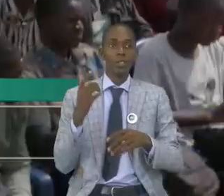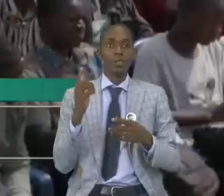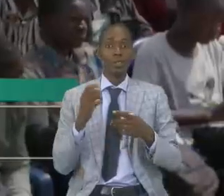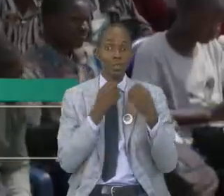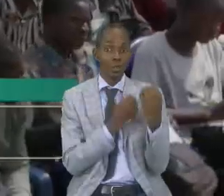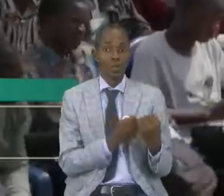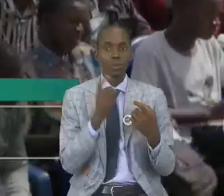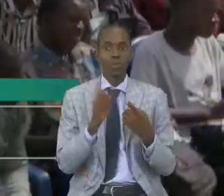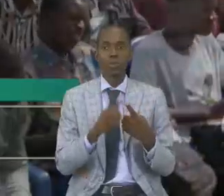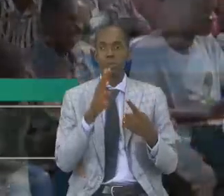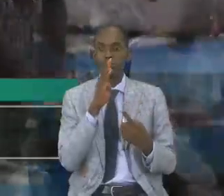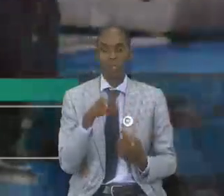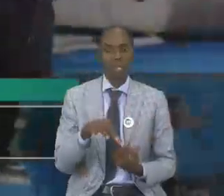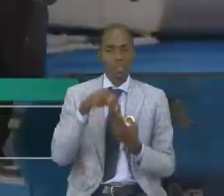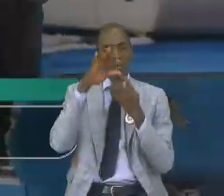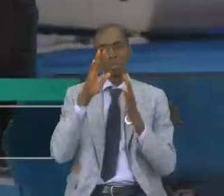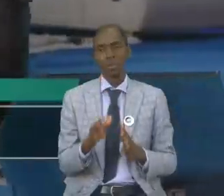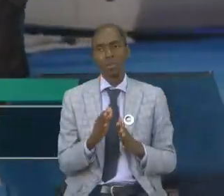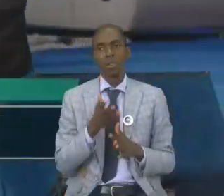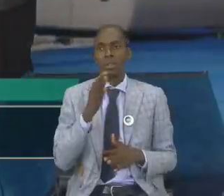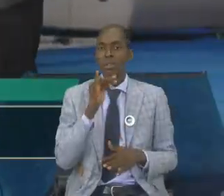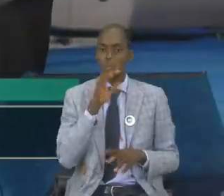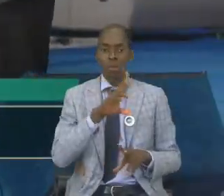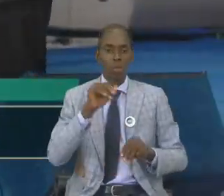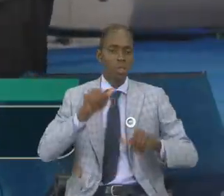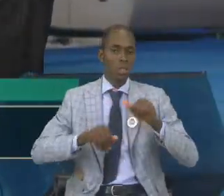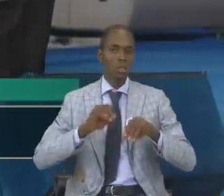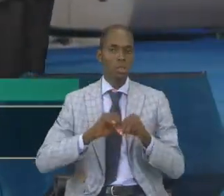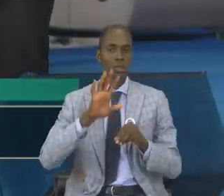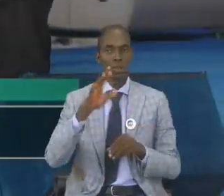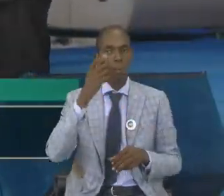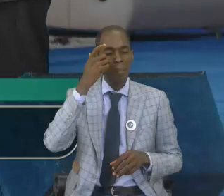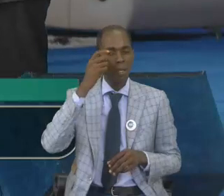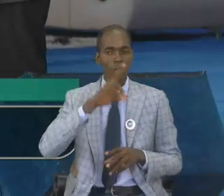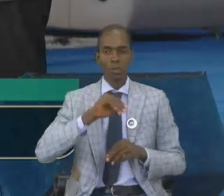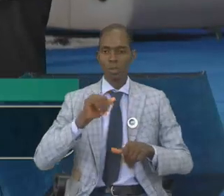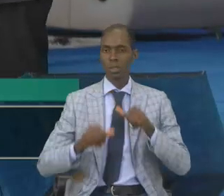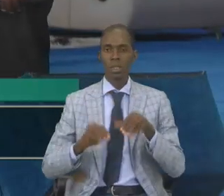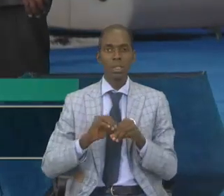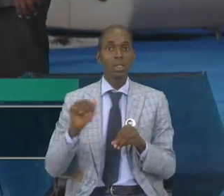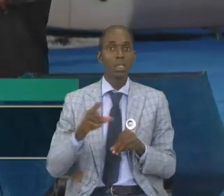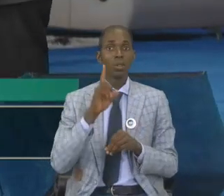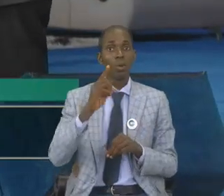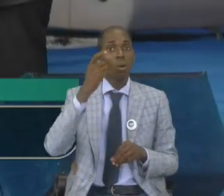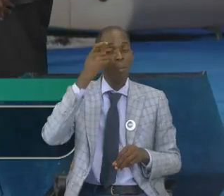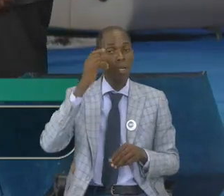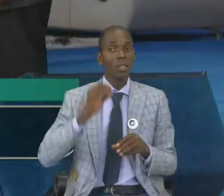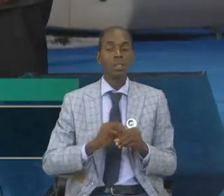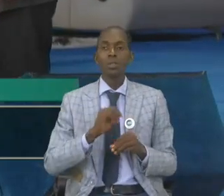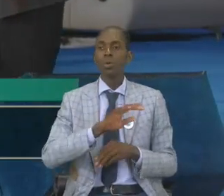be exceptional. There's no doubt in your mind. There's no doubt in anybody's mind. In the whole